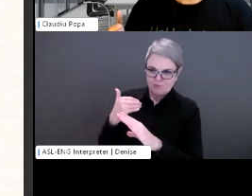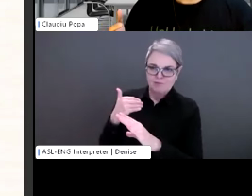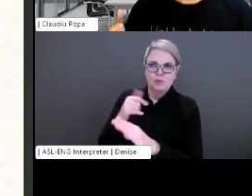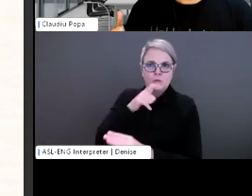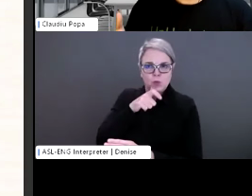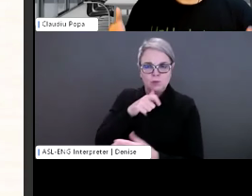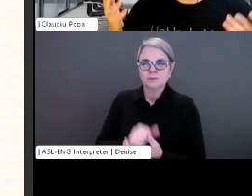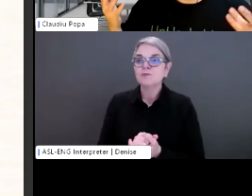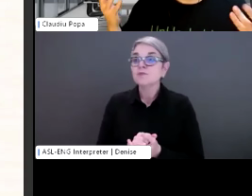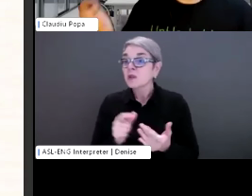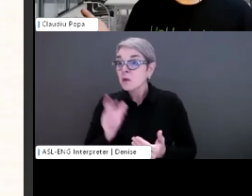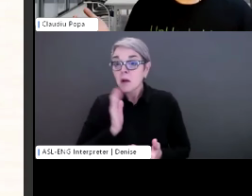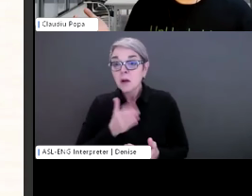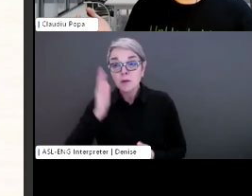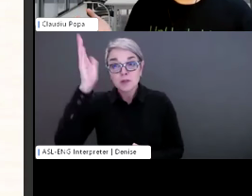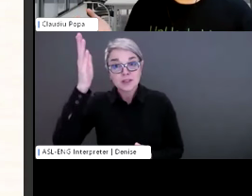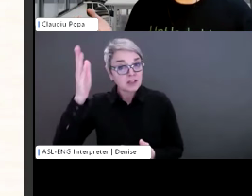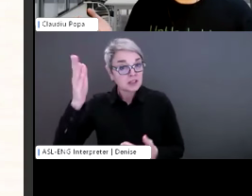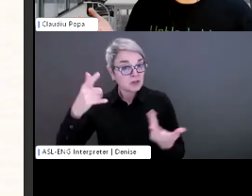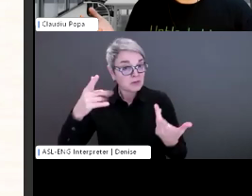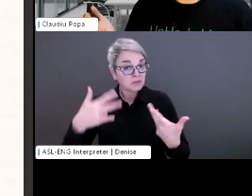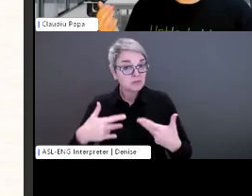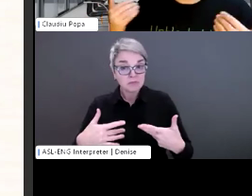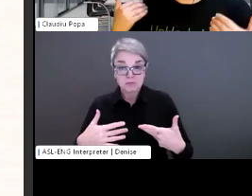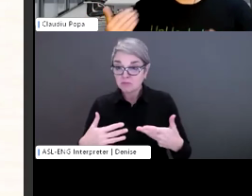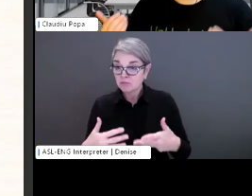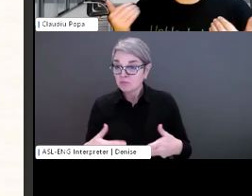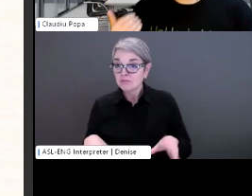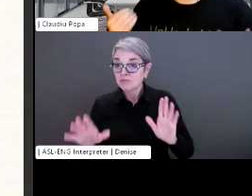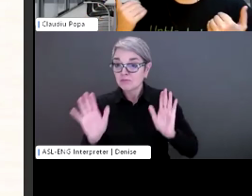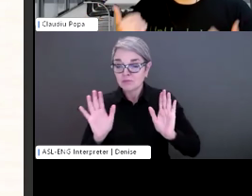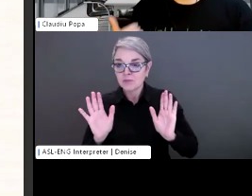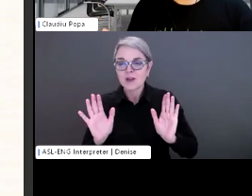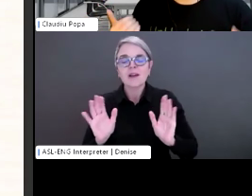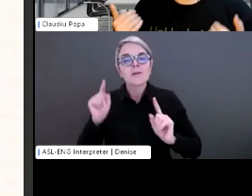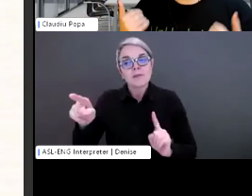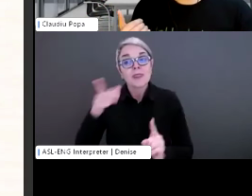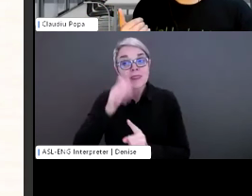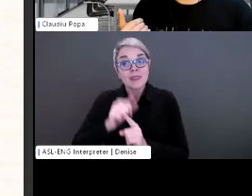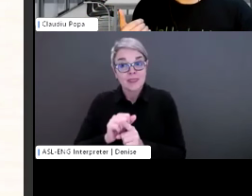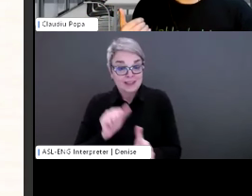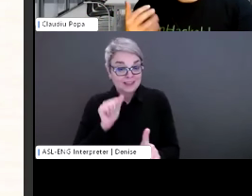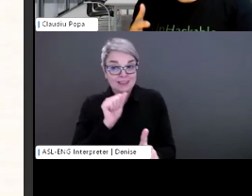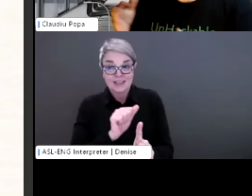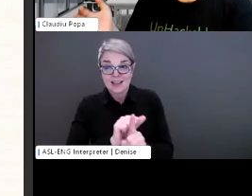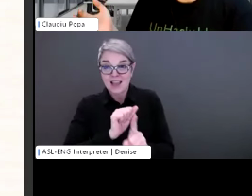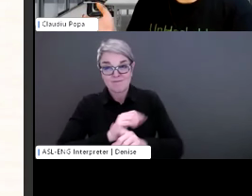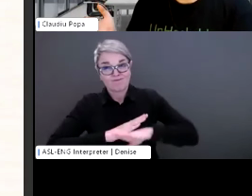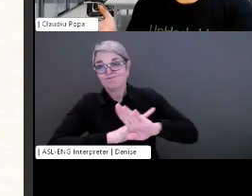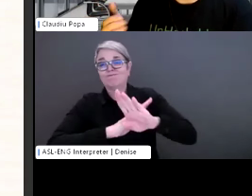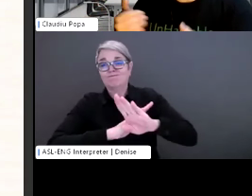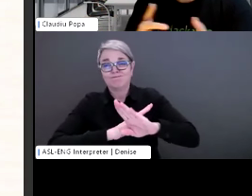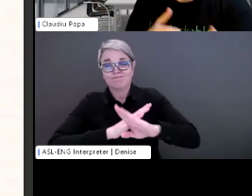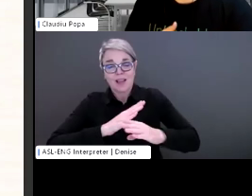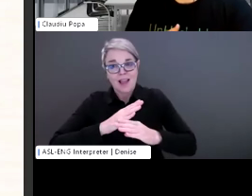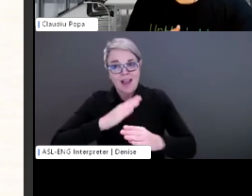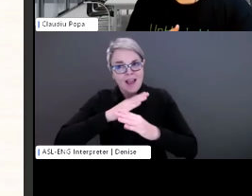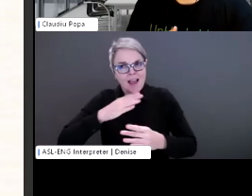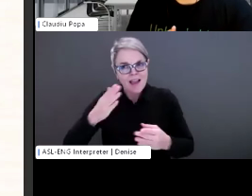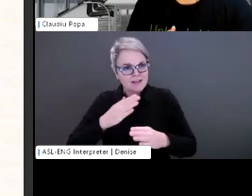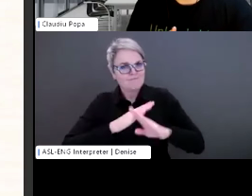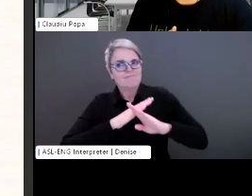fail because people are so vigilant that they're less likely to open emails. So not opening an email when you know